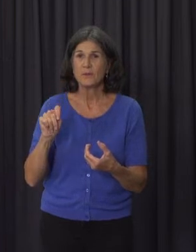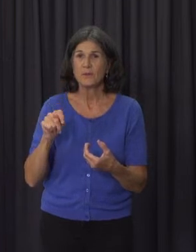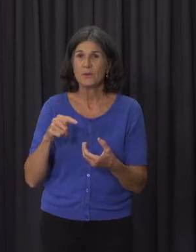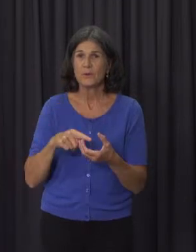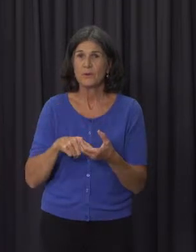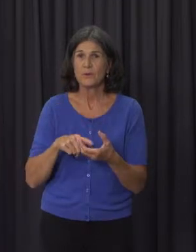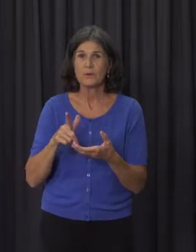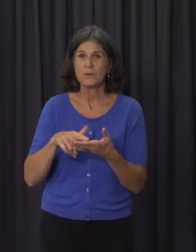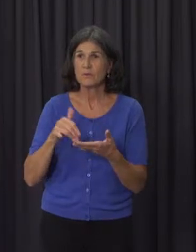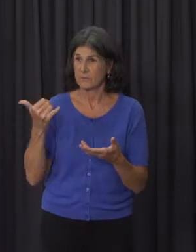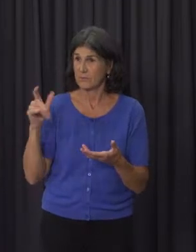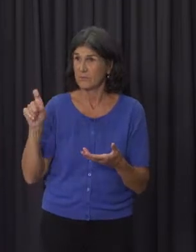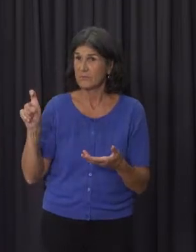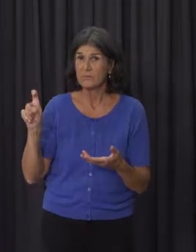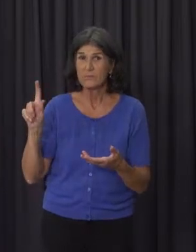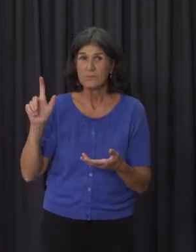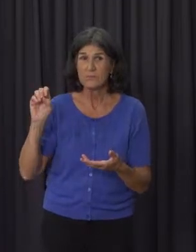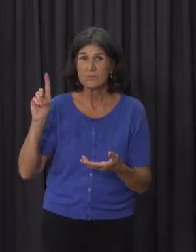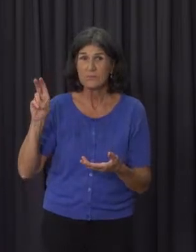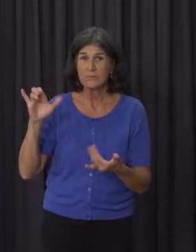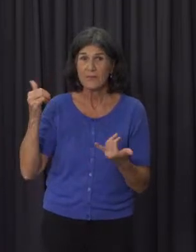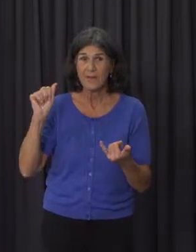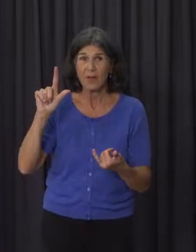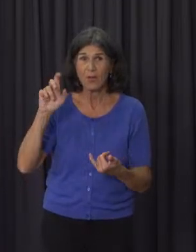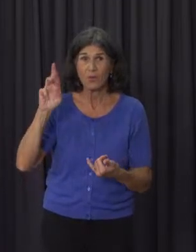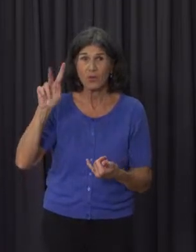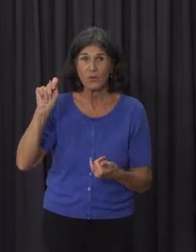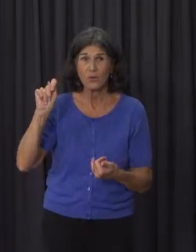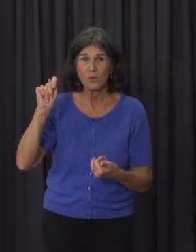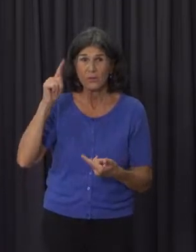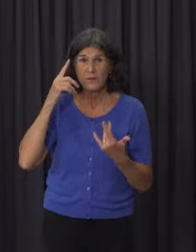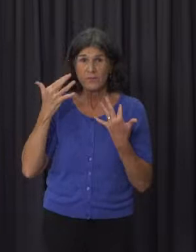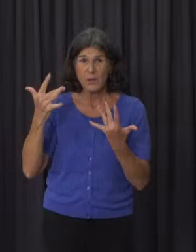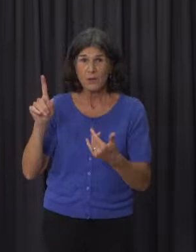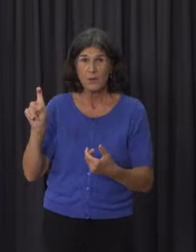last info on this, or I don't know where you guys are at on this.